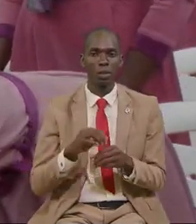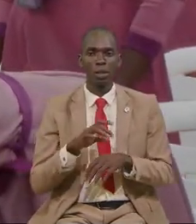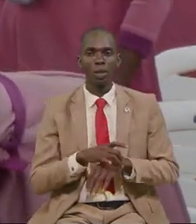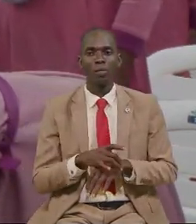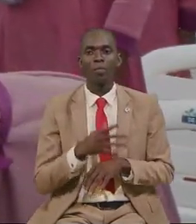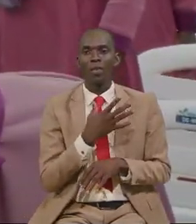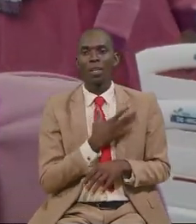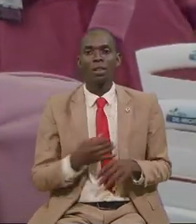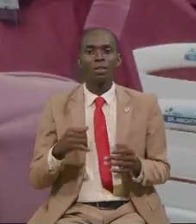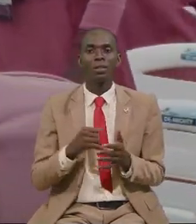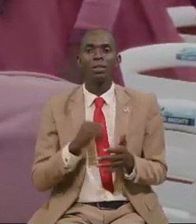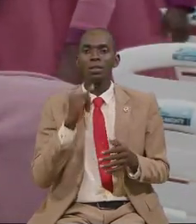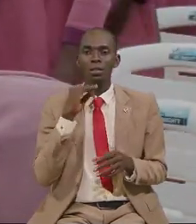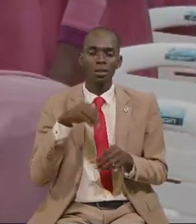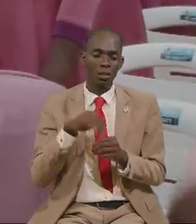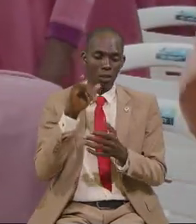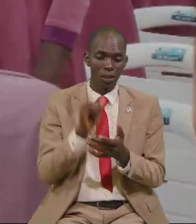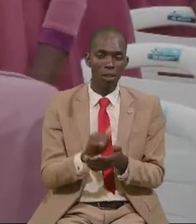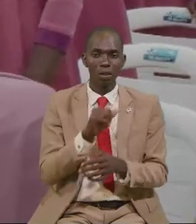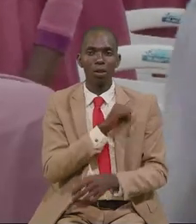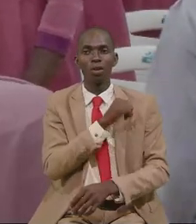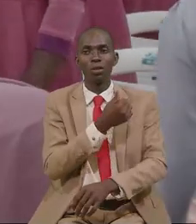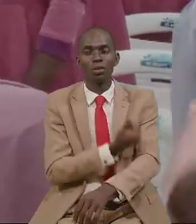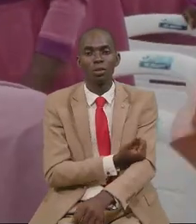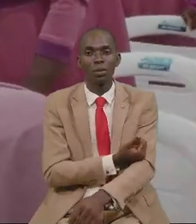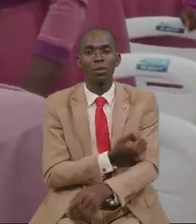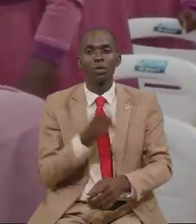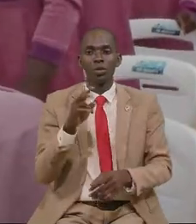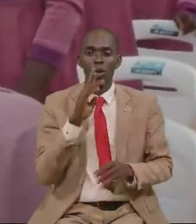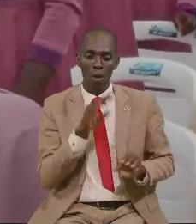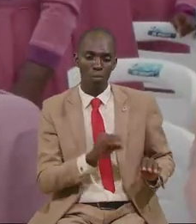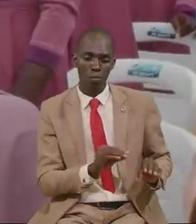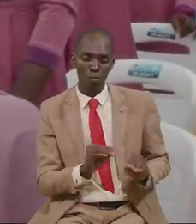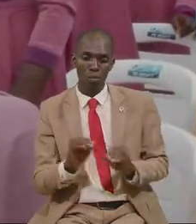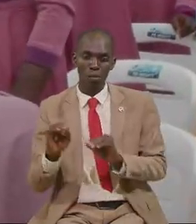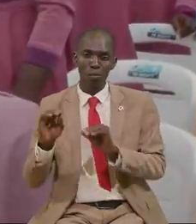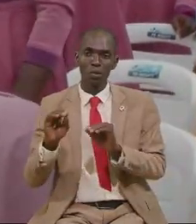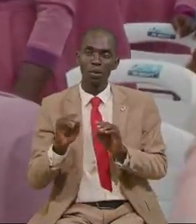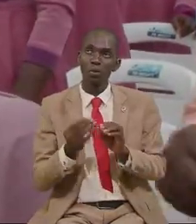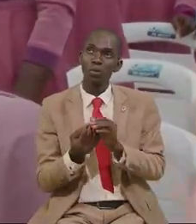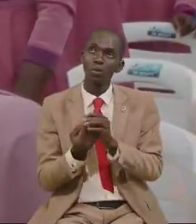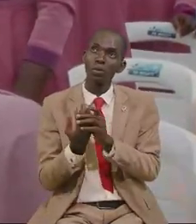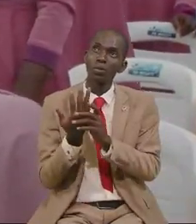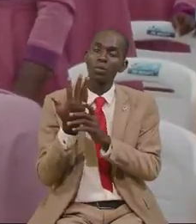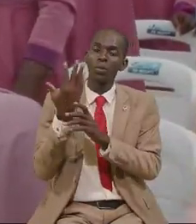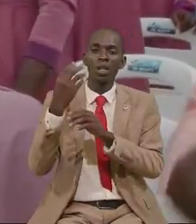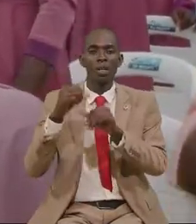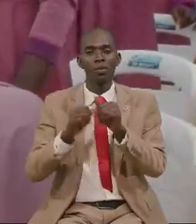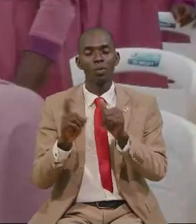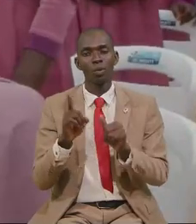in that authority you're moving forward, going wherever you are